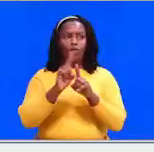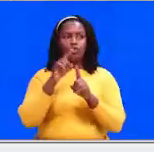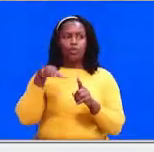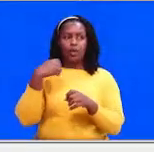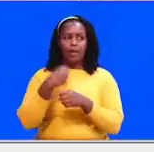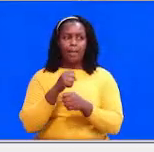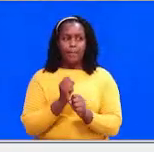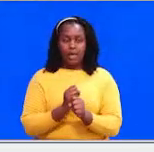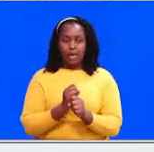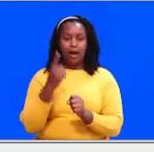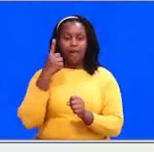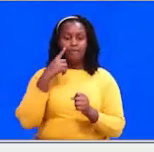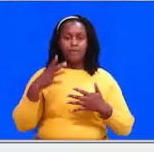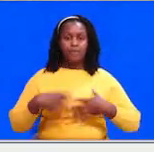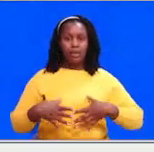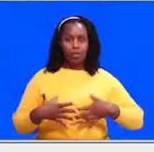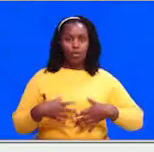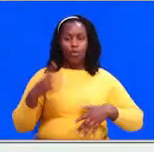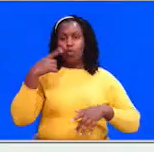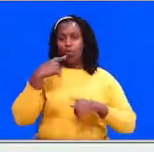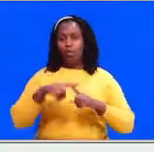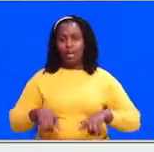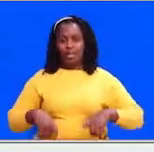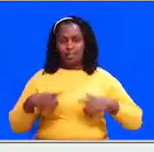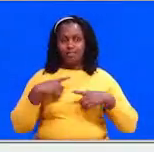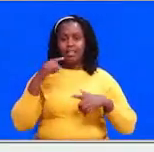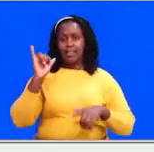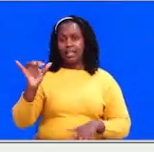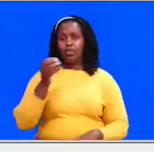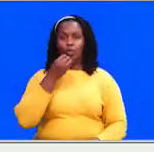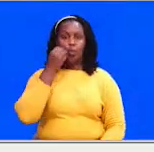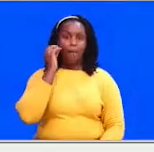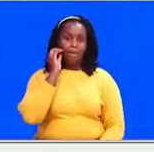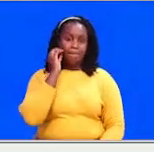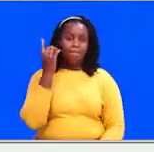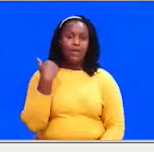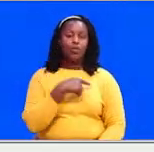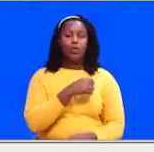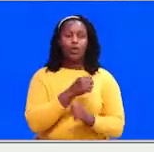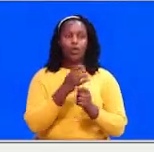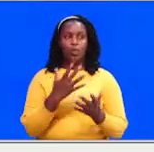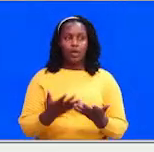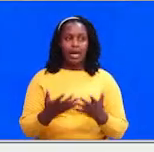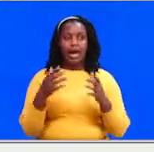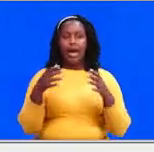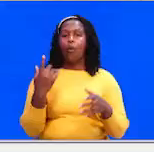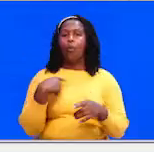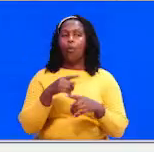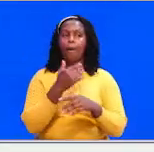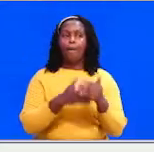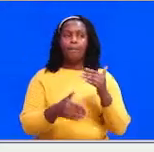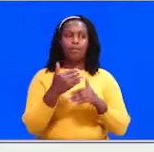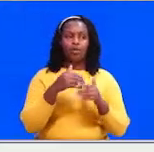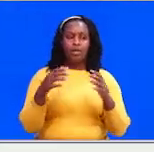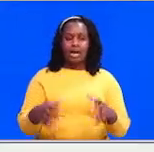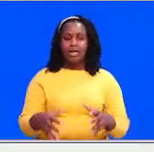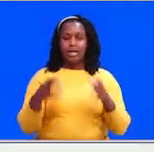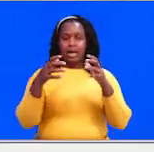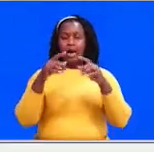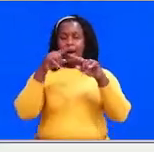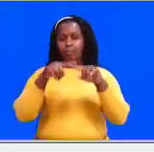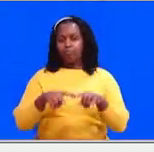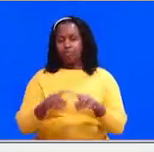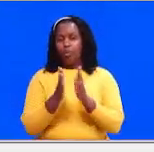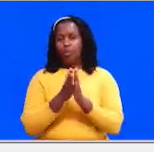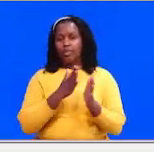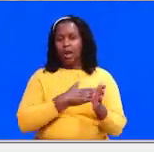the population of people occupying our premises. Okay. So what happens is a tank will be built as per our dimensions.